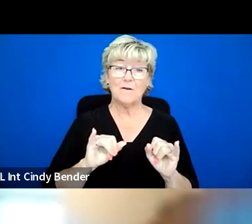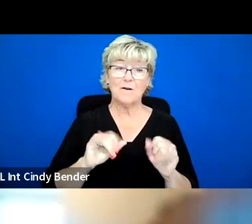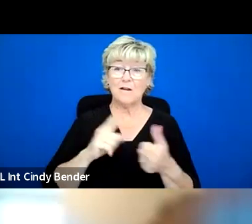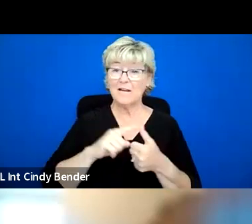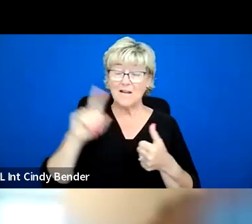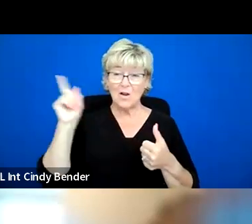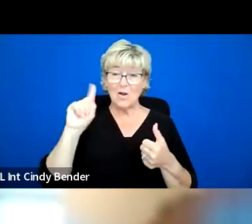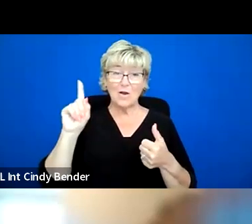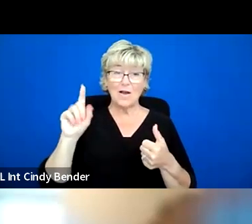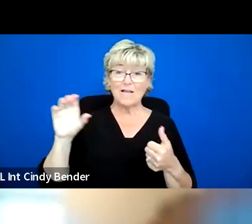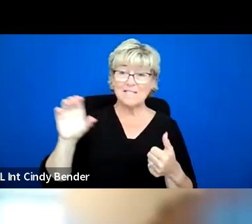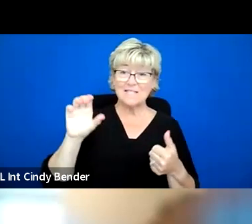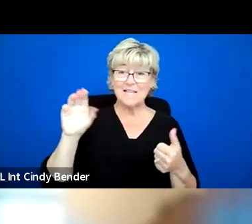my